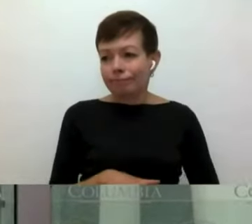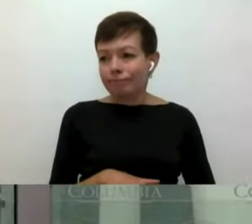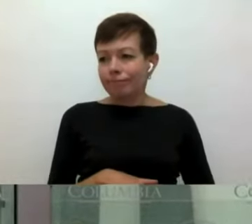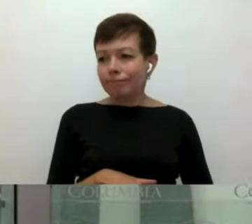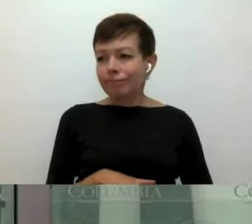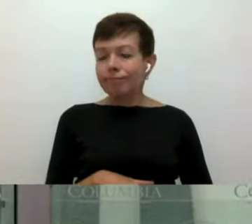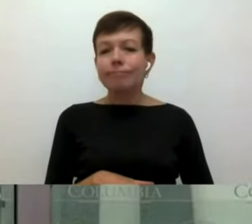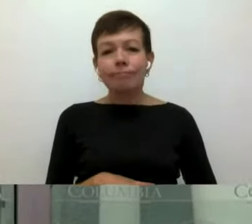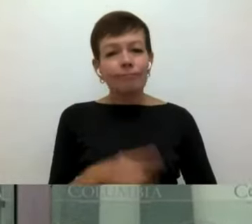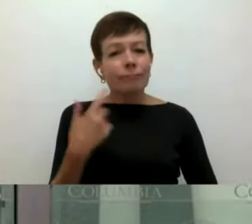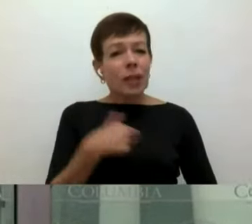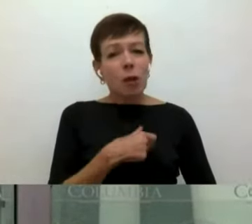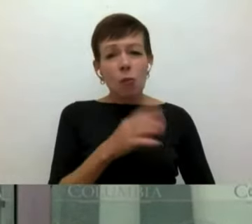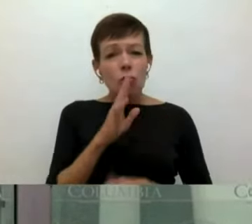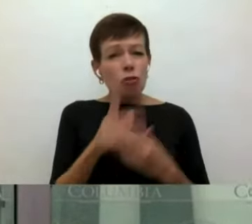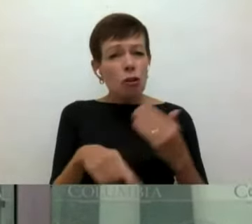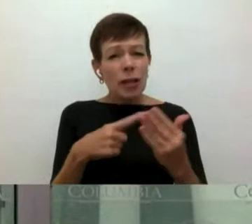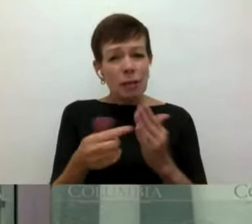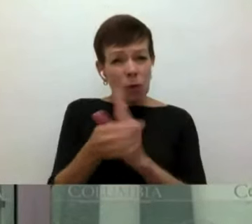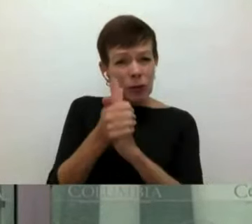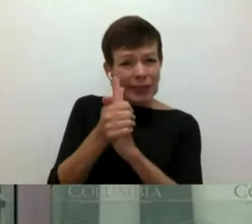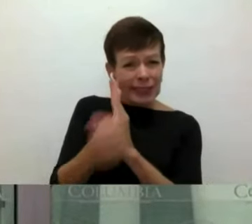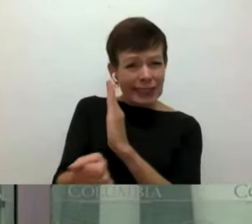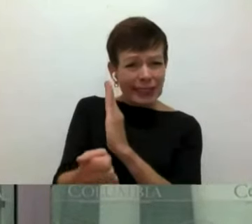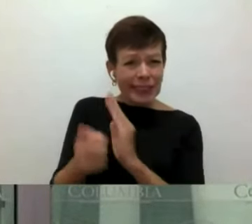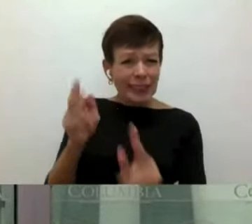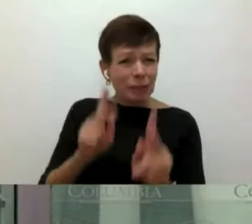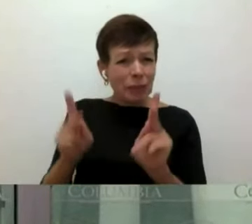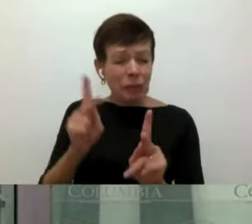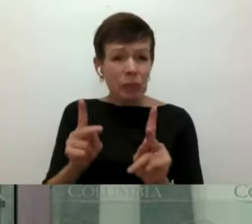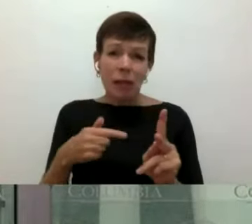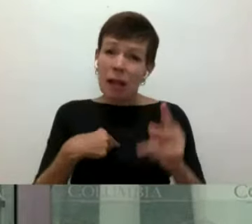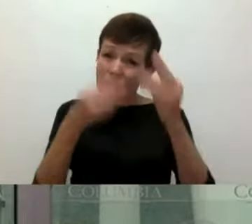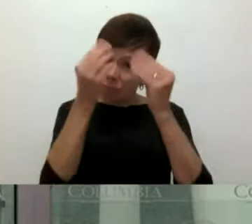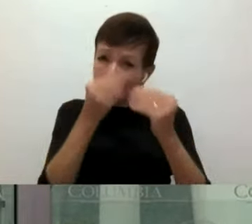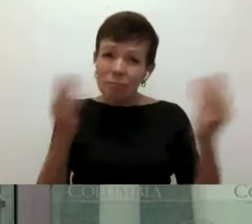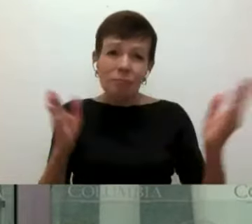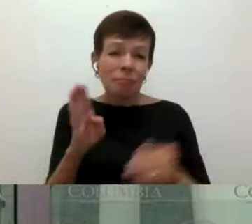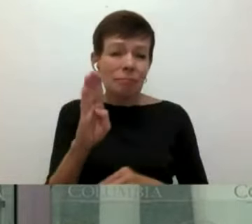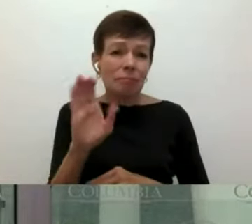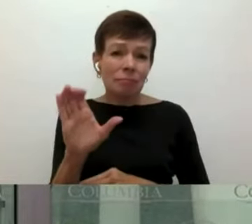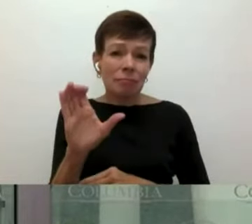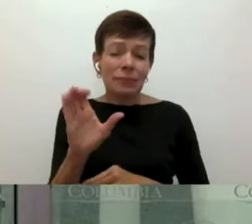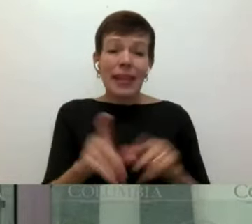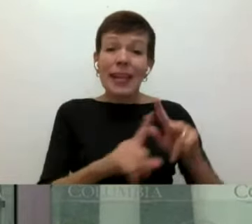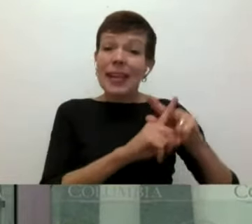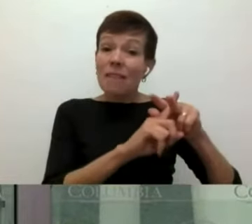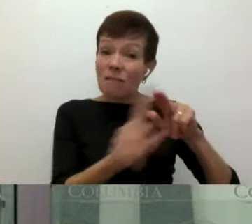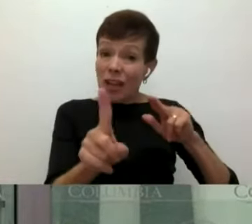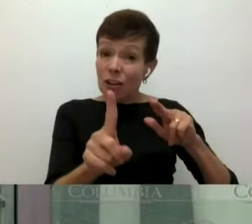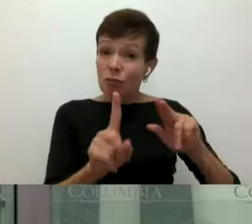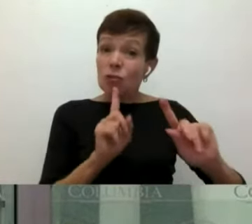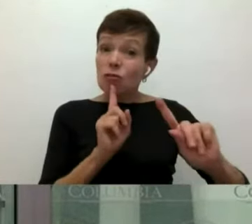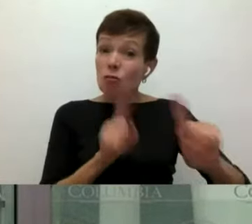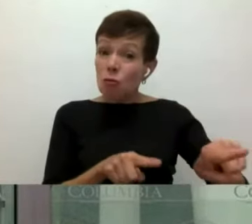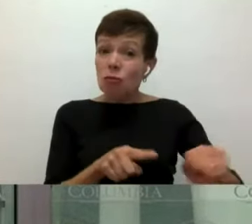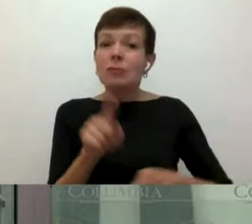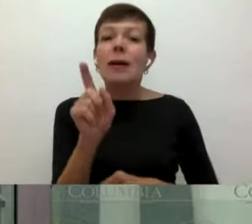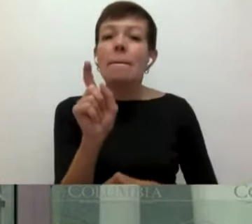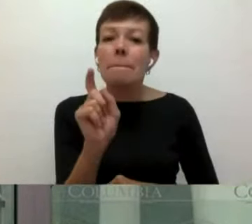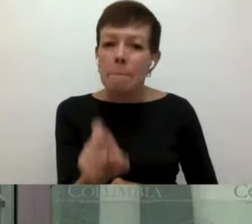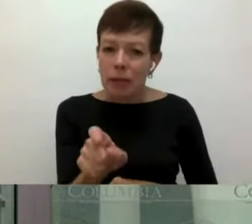But I want to be clear that we're talking about skilled, experienced people in this case. My message to British Columbians is